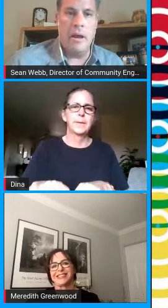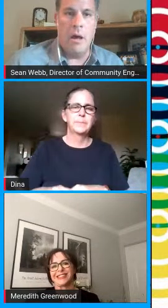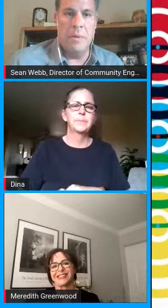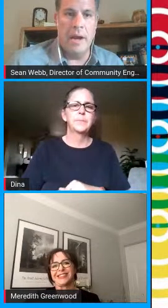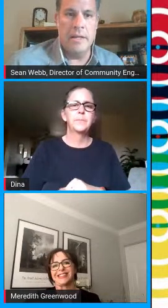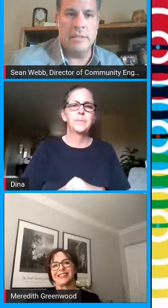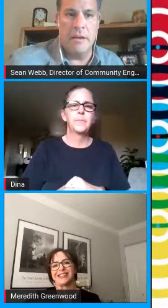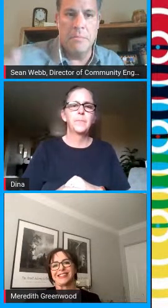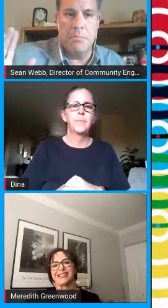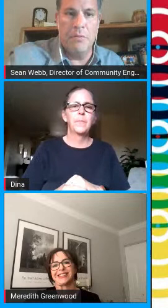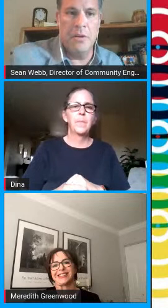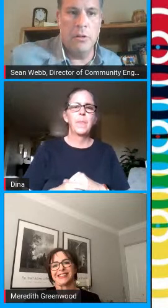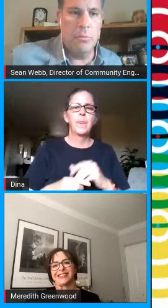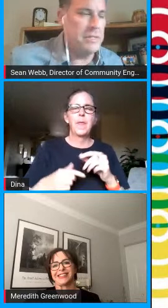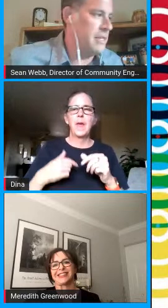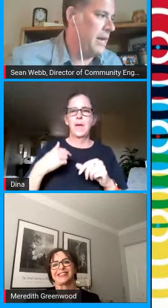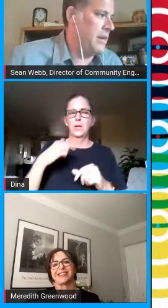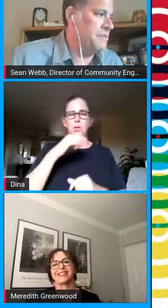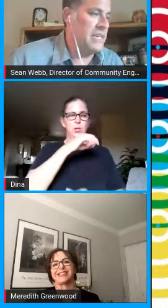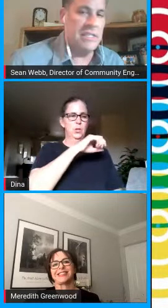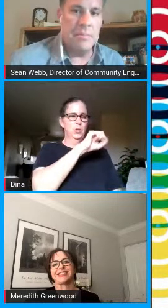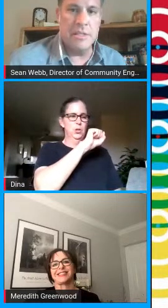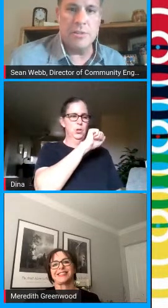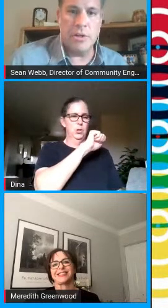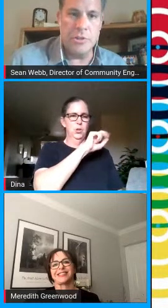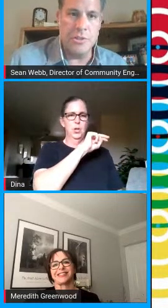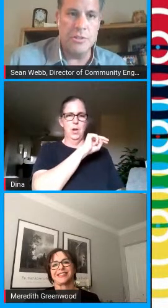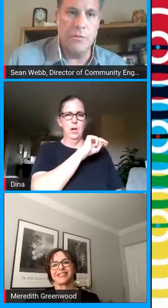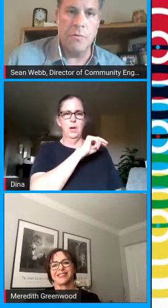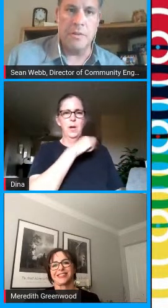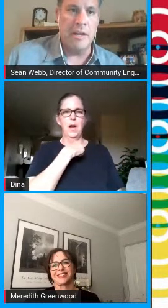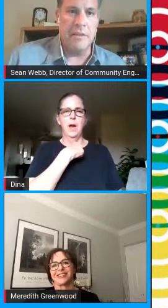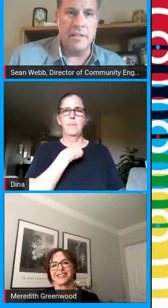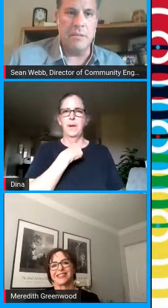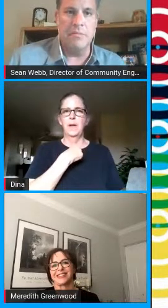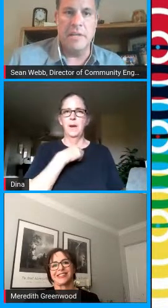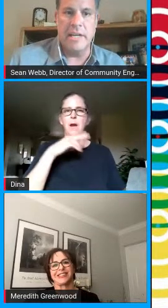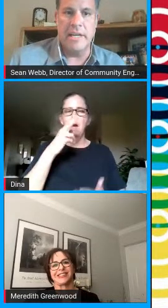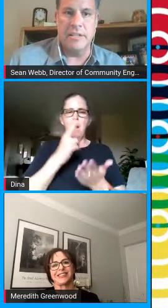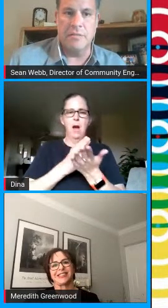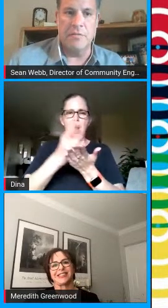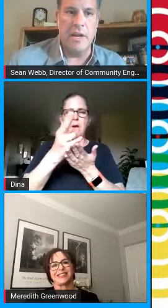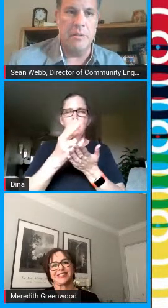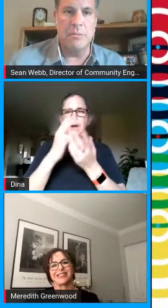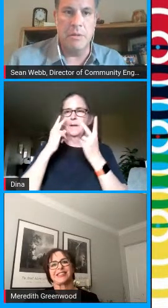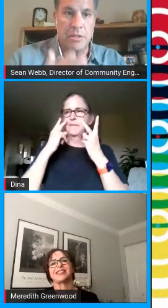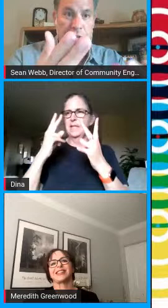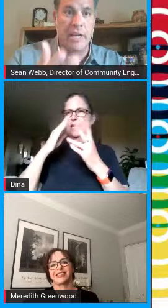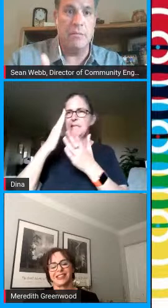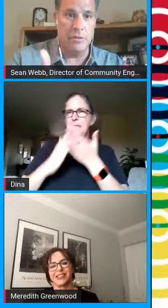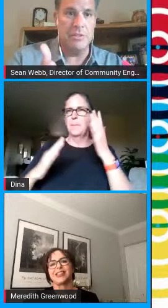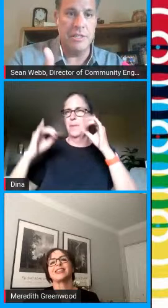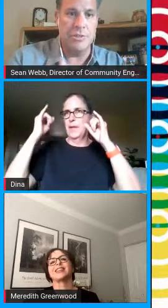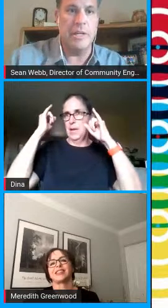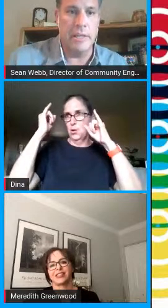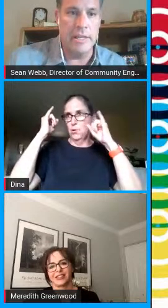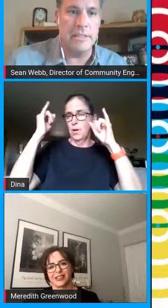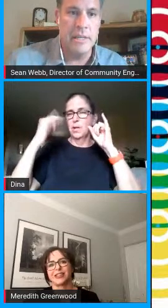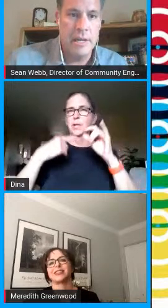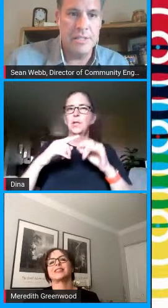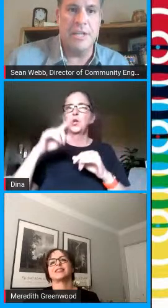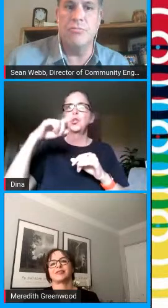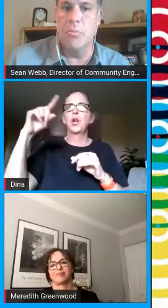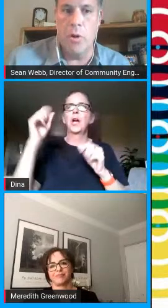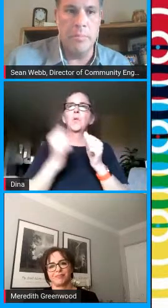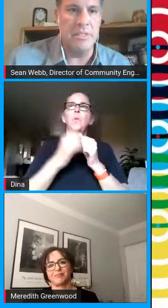and i'll be honest i privy a little bit to that and i've seen some of the structures and so forth and i think it's gonna be fantastic for families to be able to check in with their teachers like